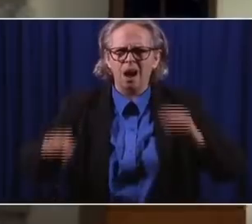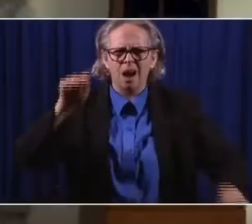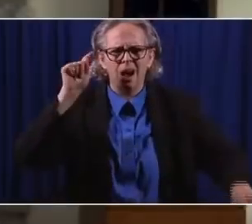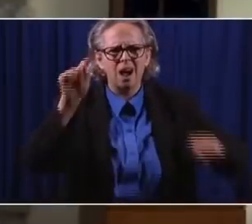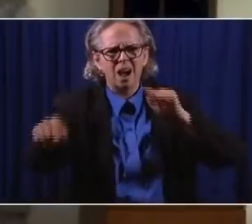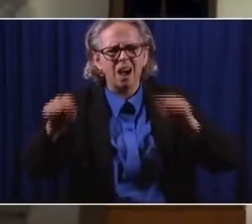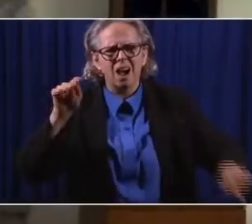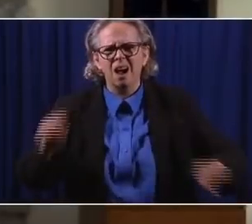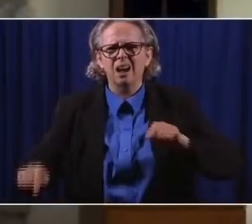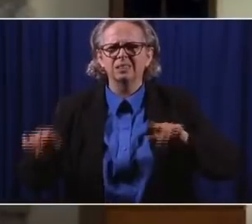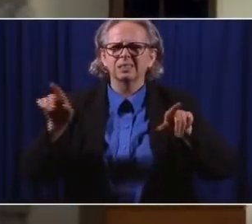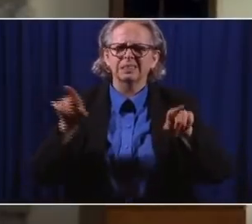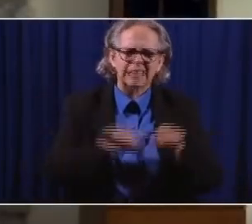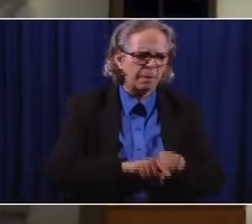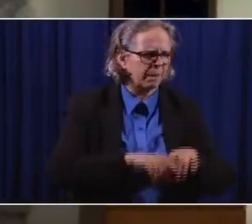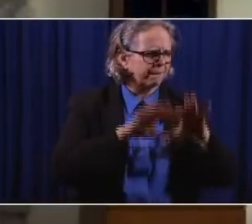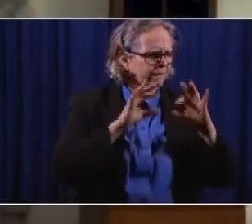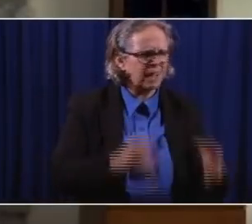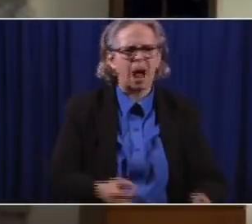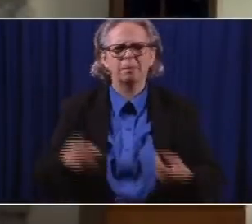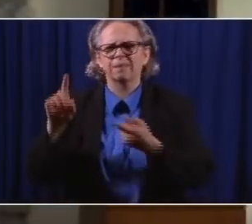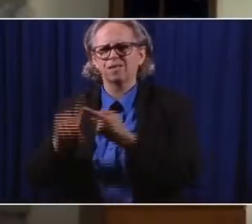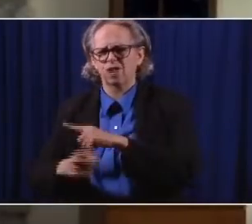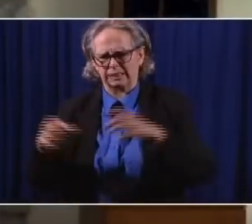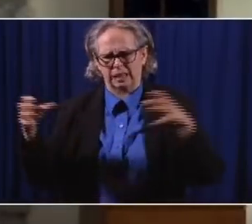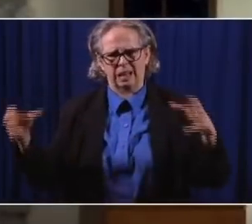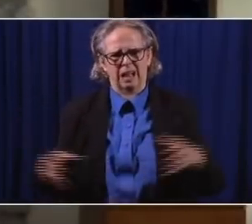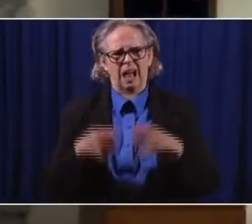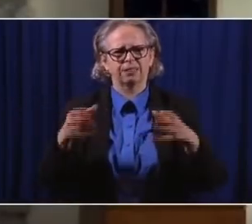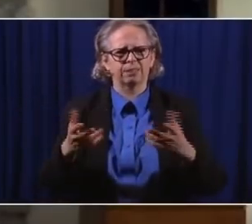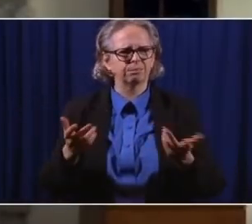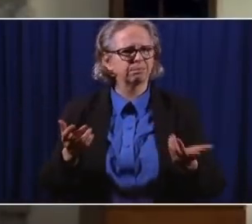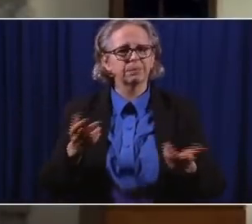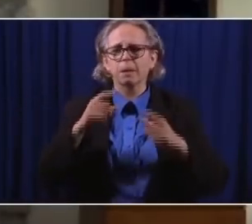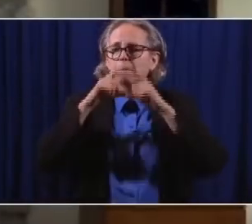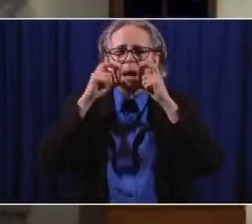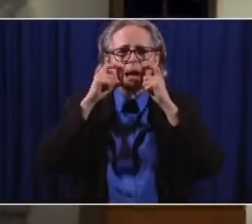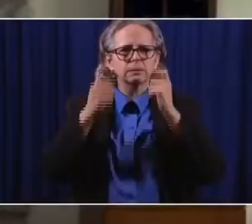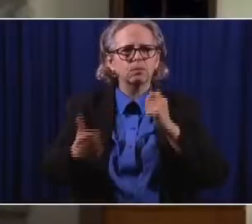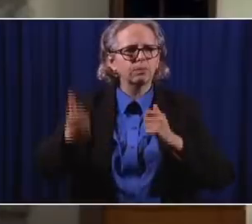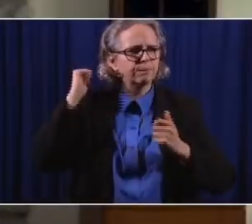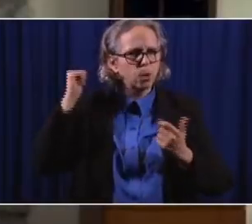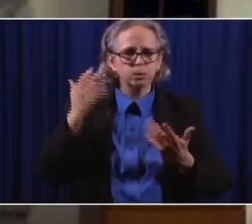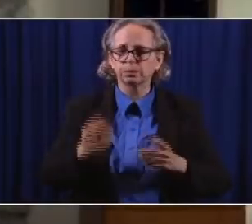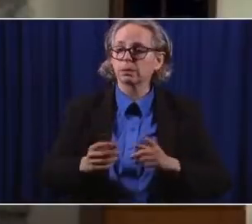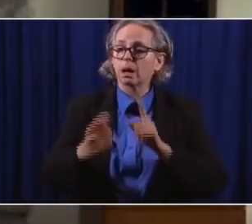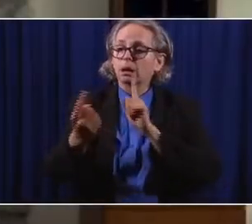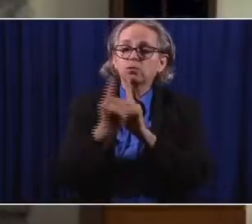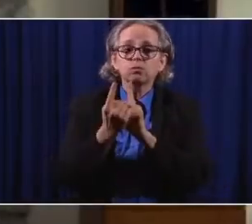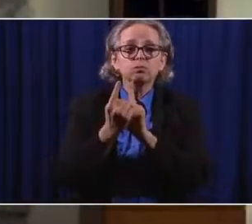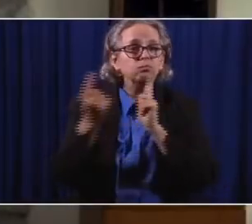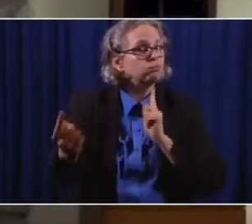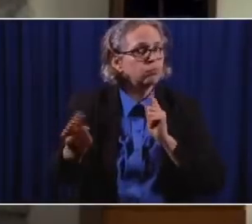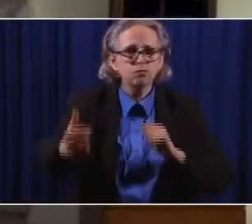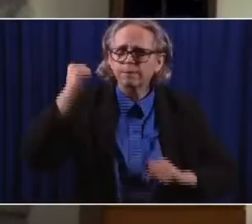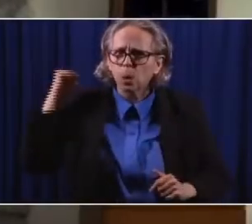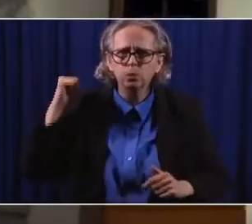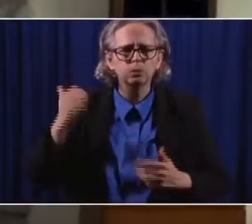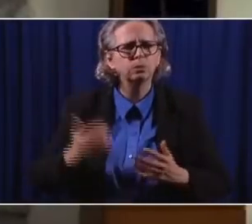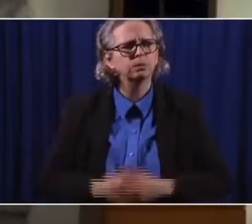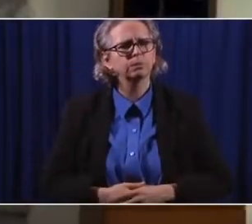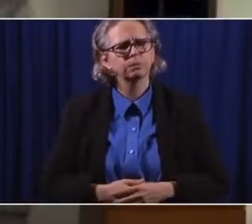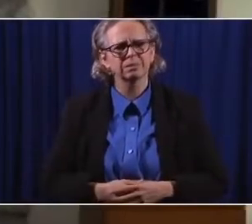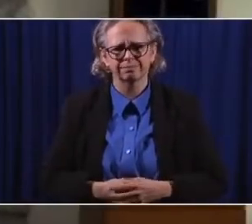wearing masks. And that, again, I'll kind of go back to what I've said is that many times you can do